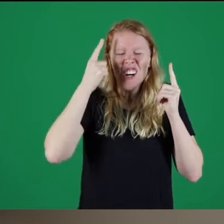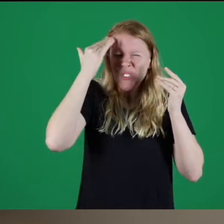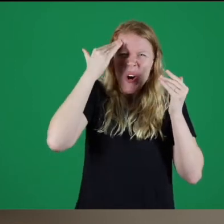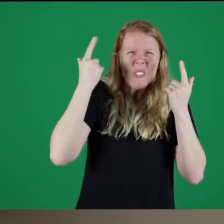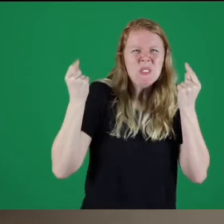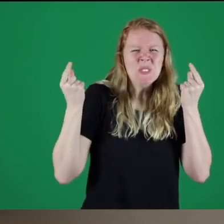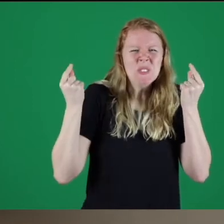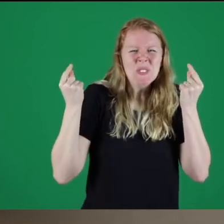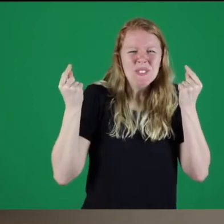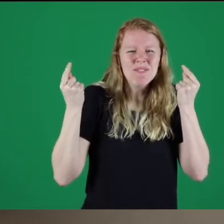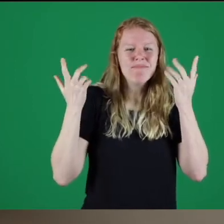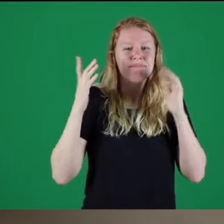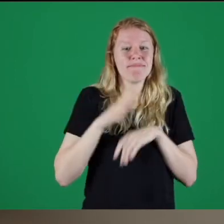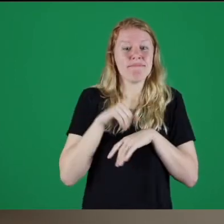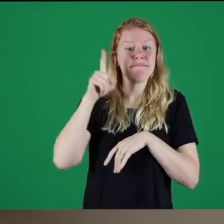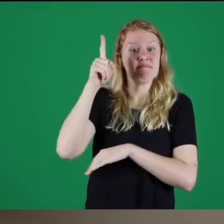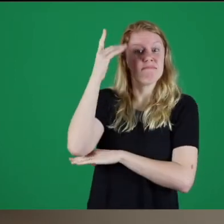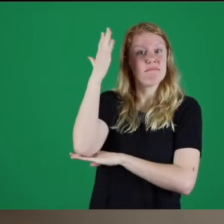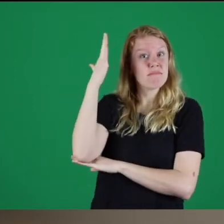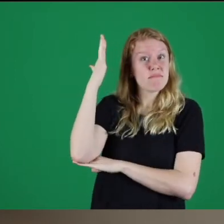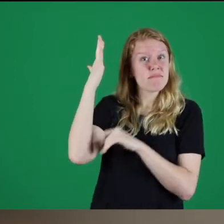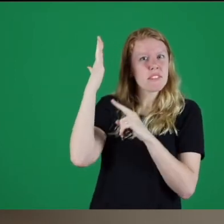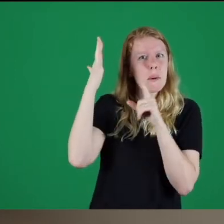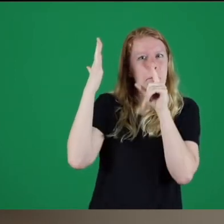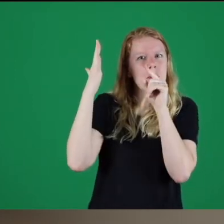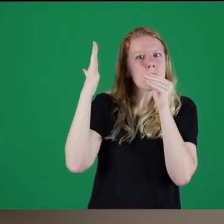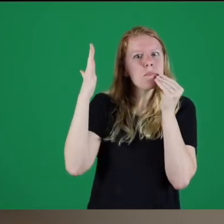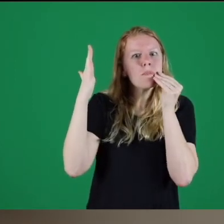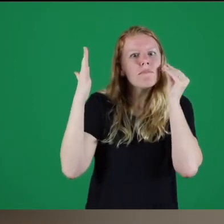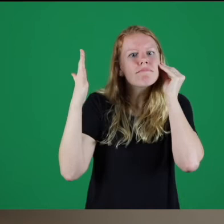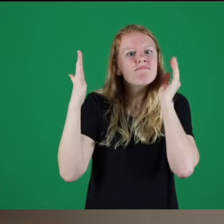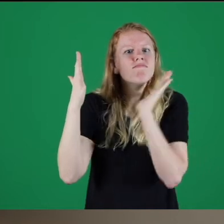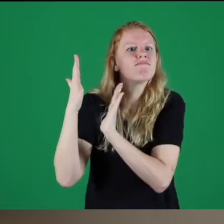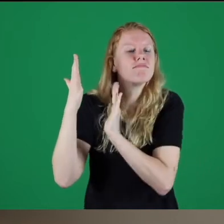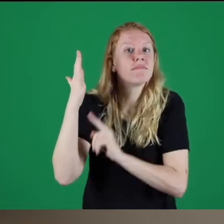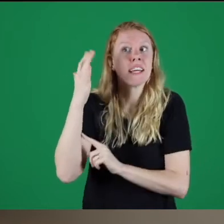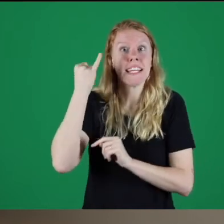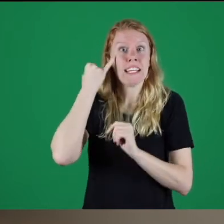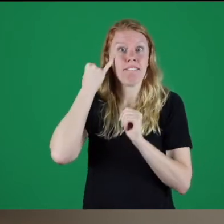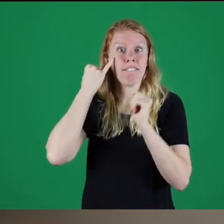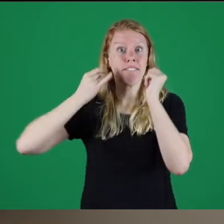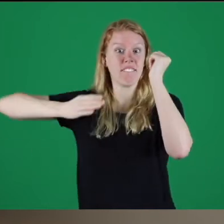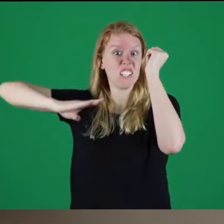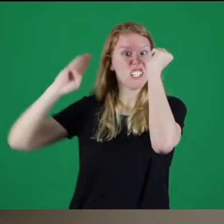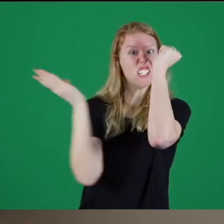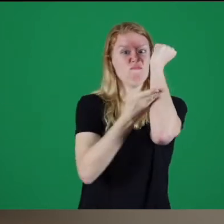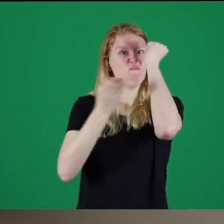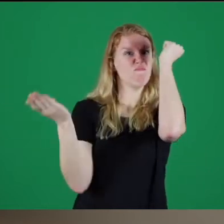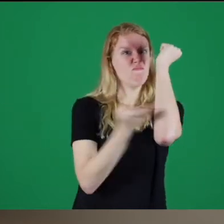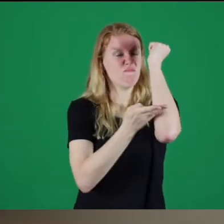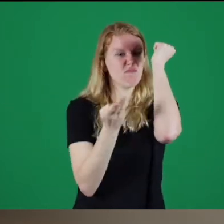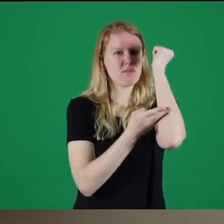do. The baobab tree is the home of this bird. If we chop down the tree, the bird will have to find a new